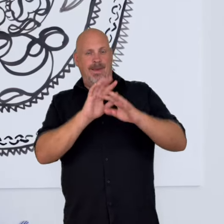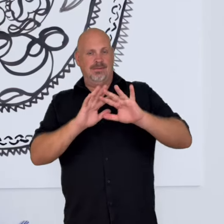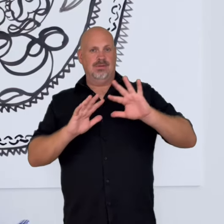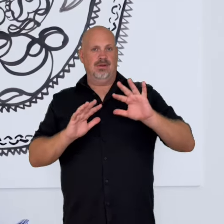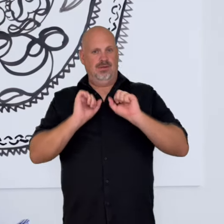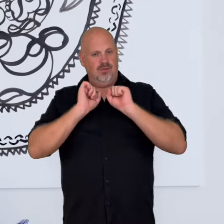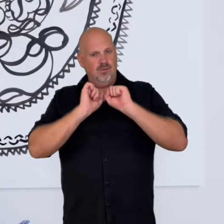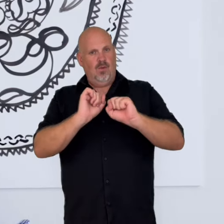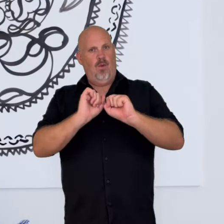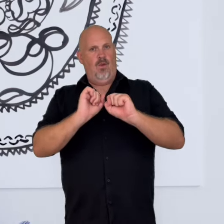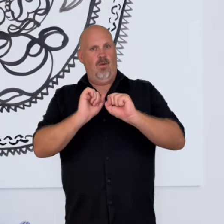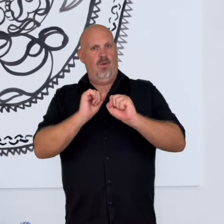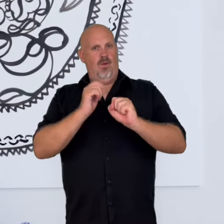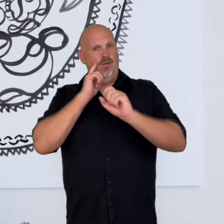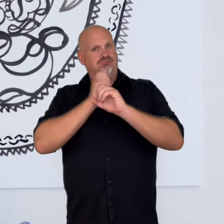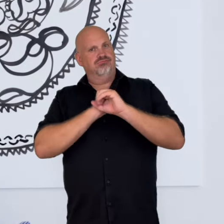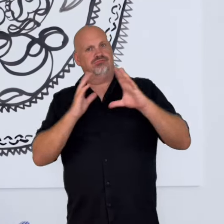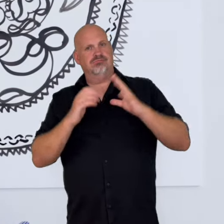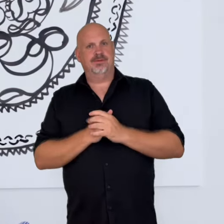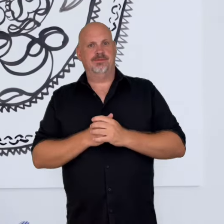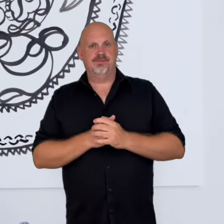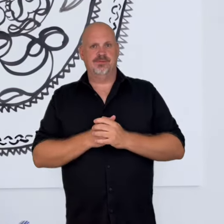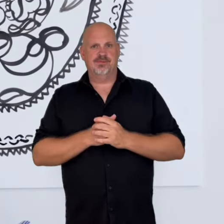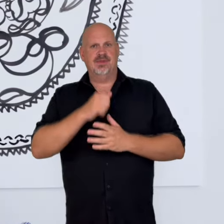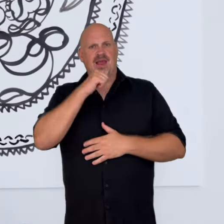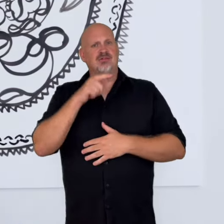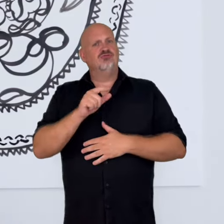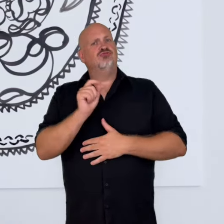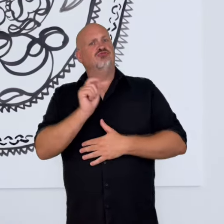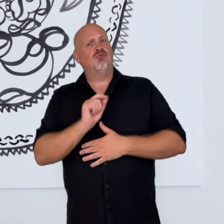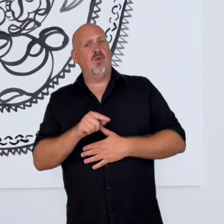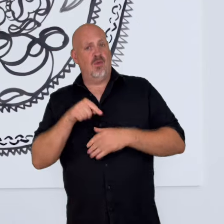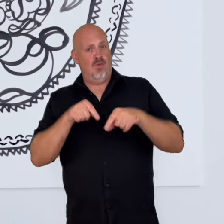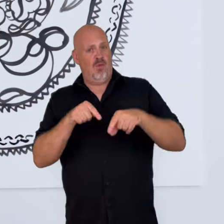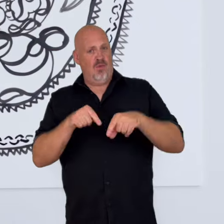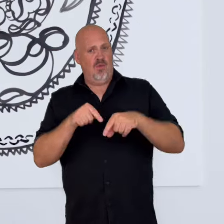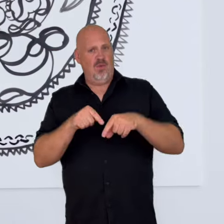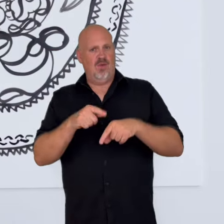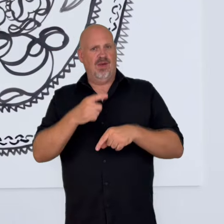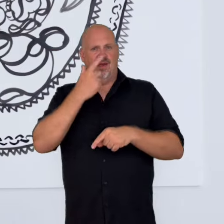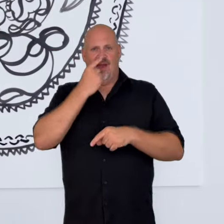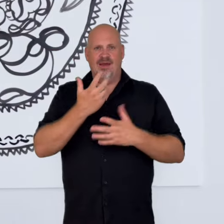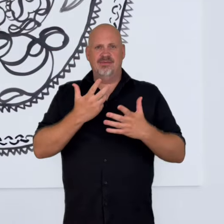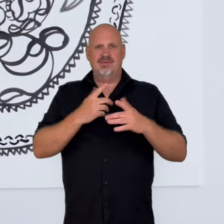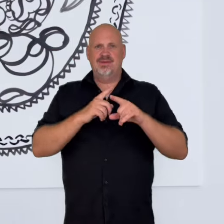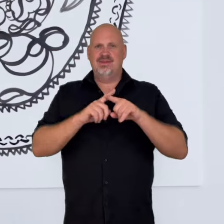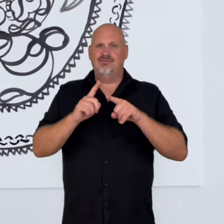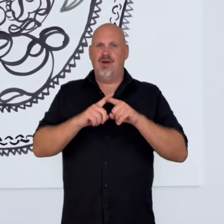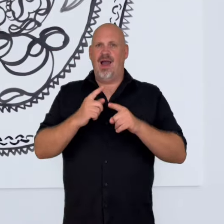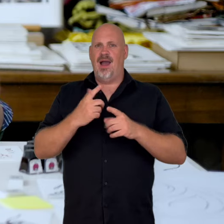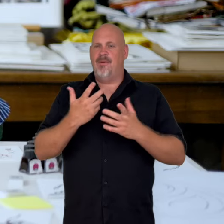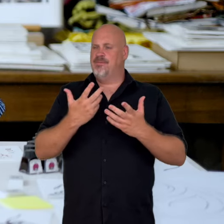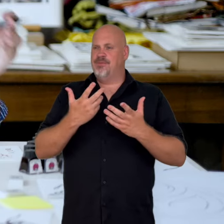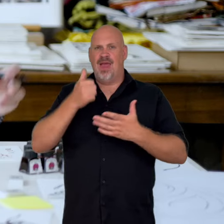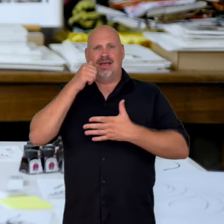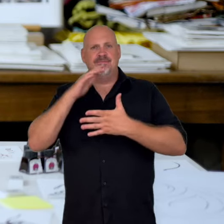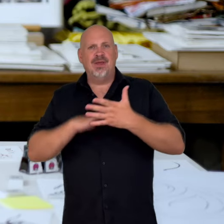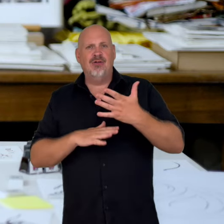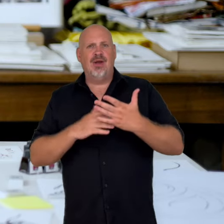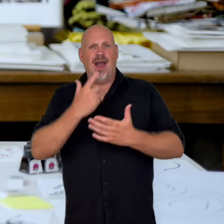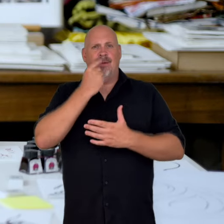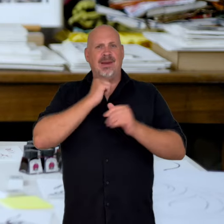want a cloud, if you want a circle with another X through it, or some lips, or whatever